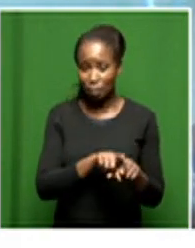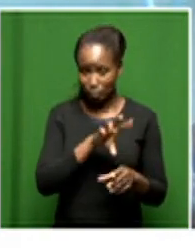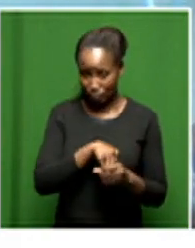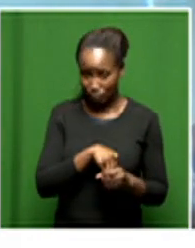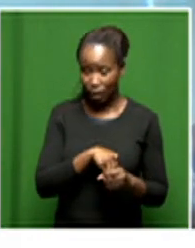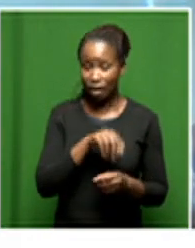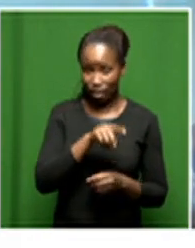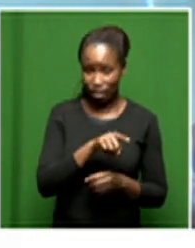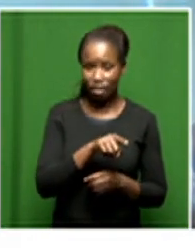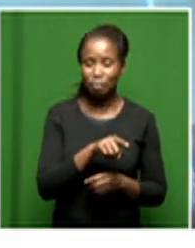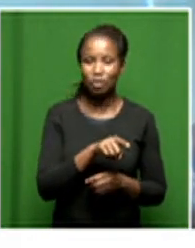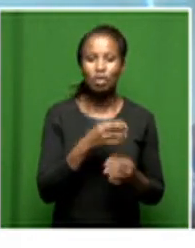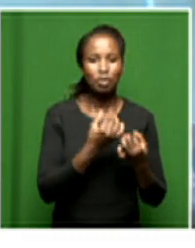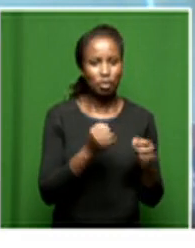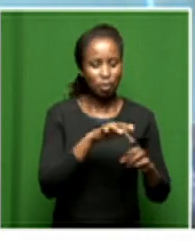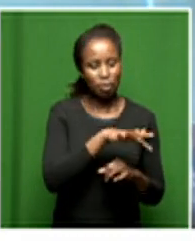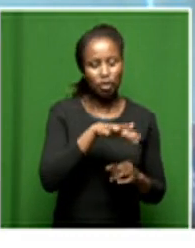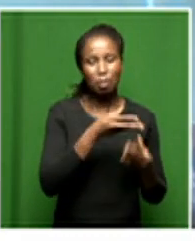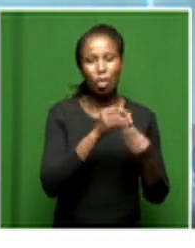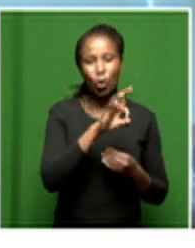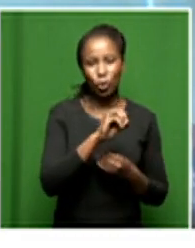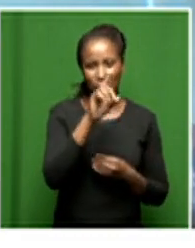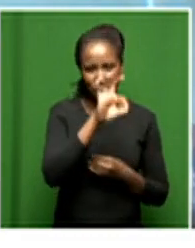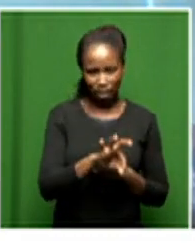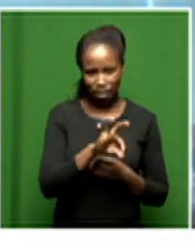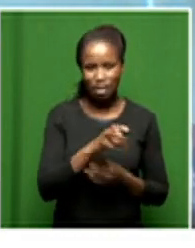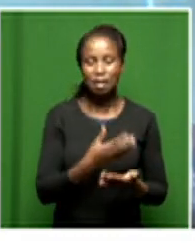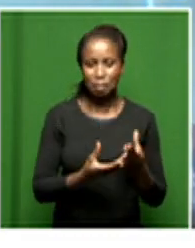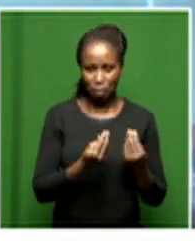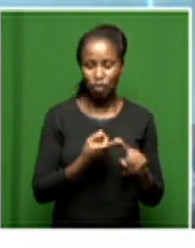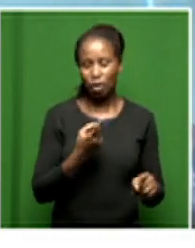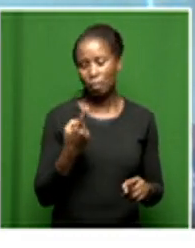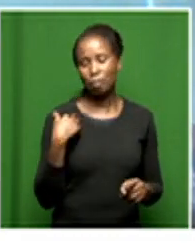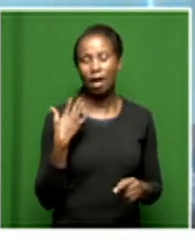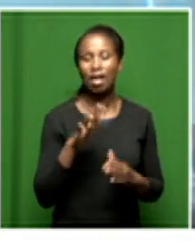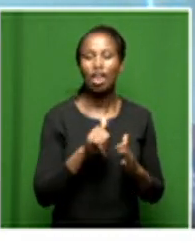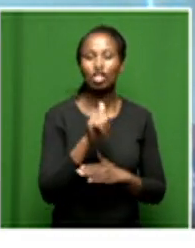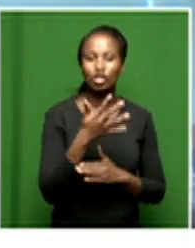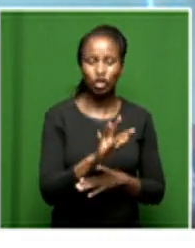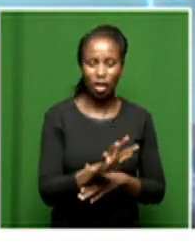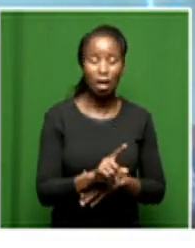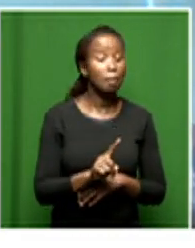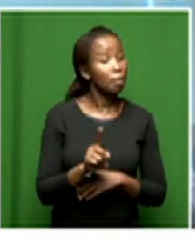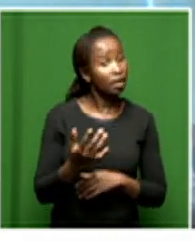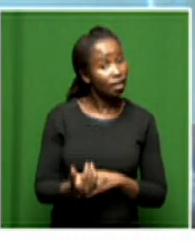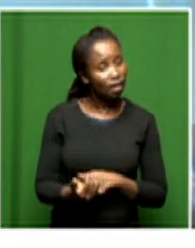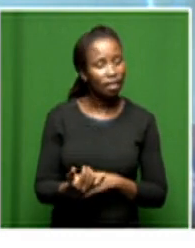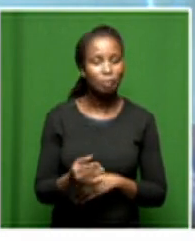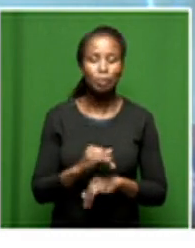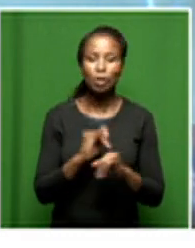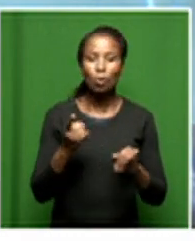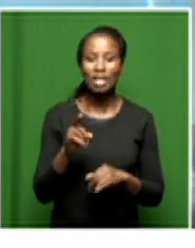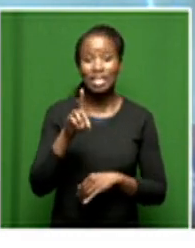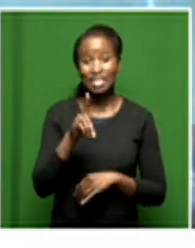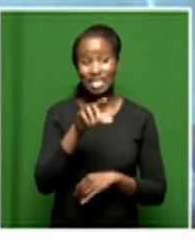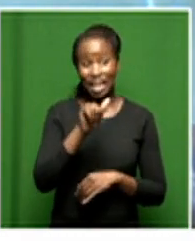Front area. The Freedom Front got over 30% of the vote there in that by-election. But a real nightmare scenario would have been for the DA if they